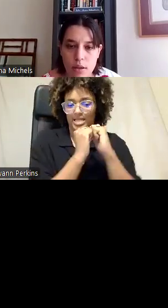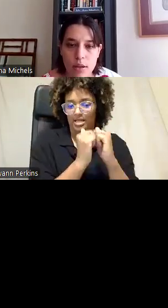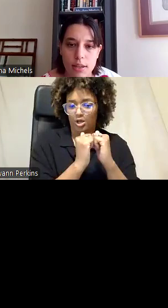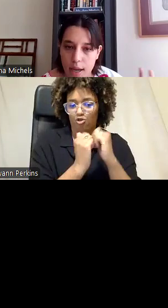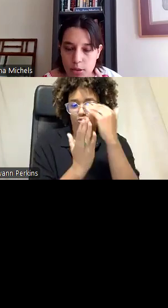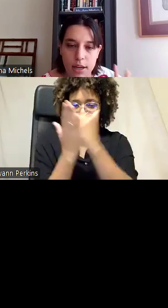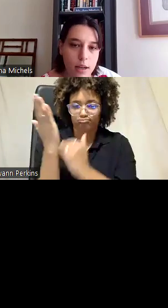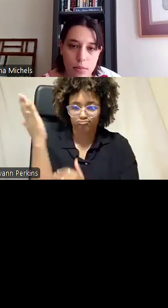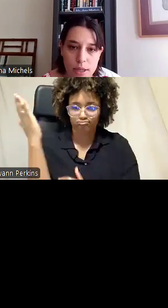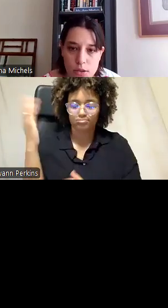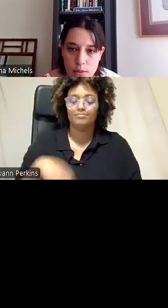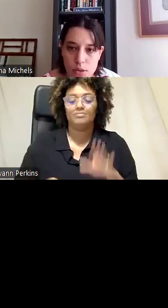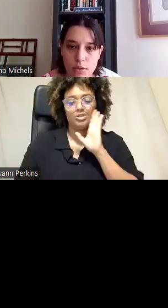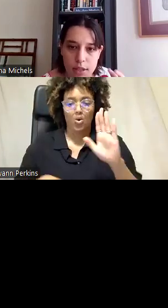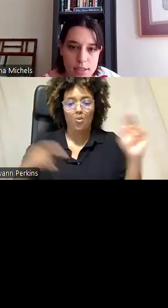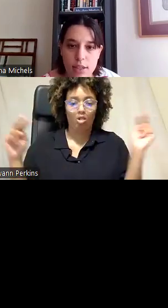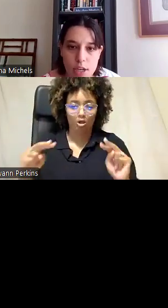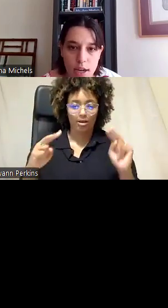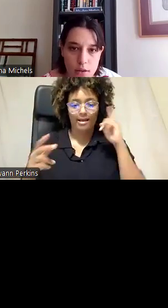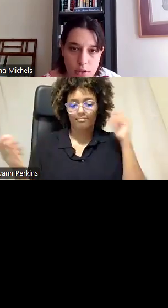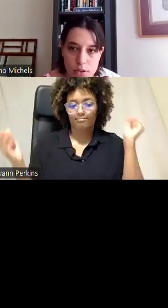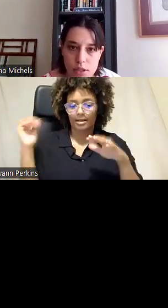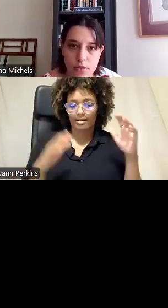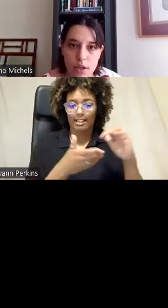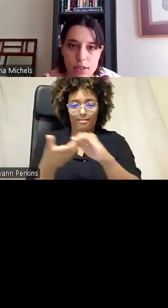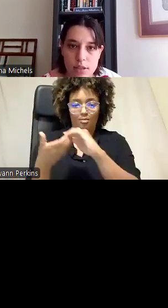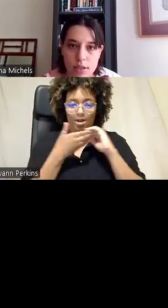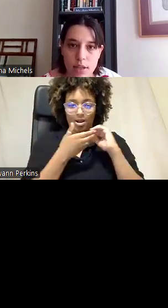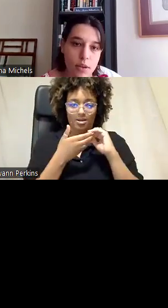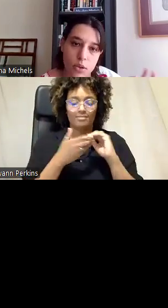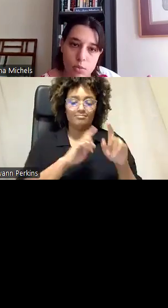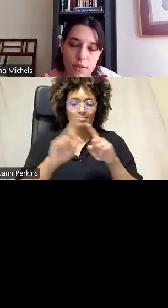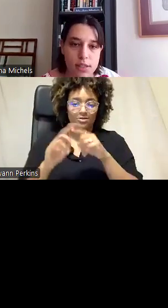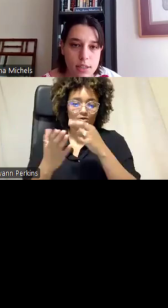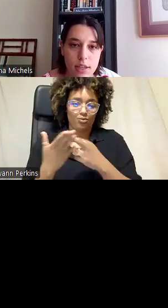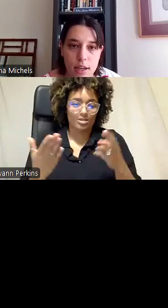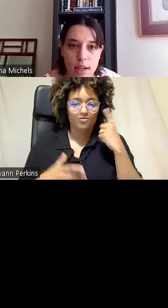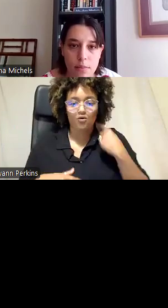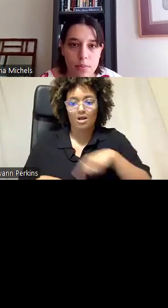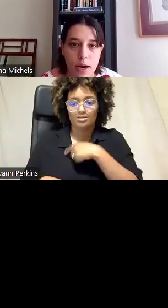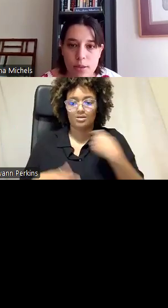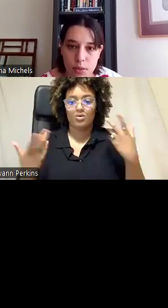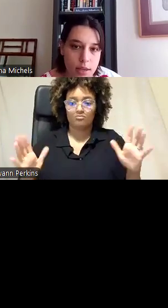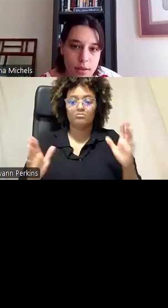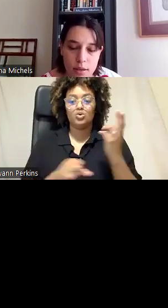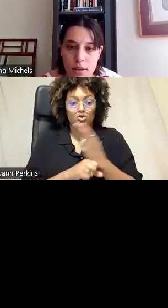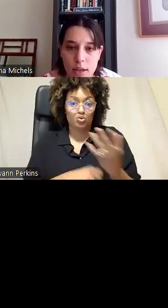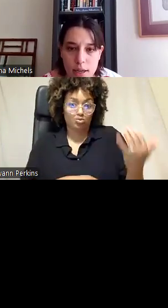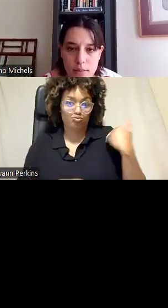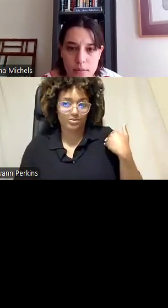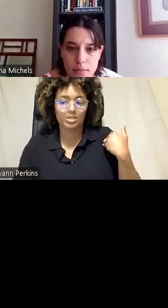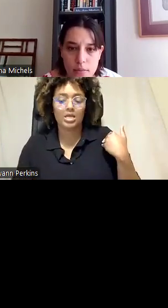to collaborate and brainstorm sort of a list in the chat of resources for us that we have used previously and that perhaps we